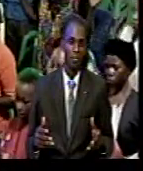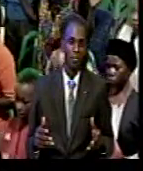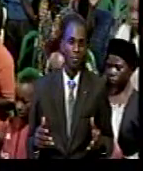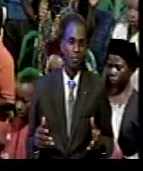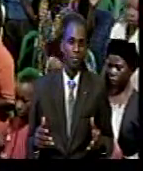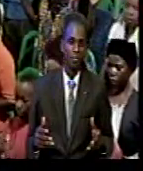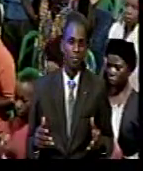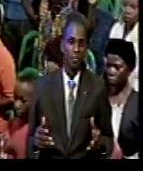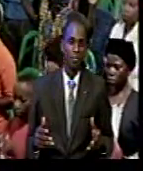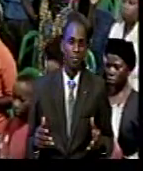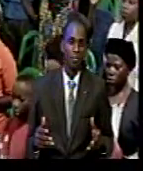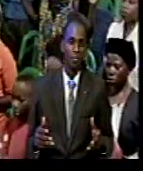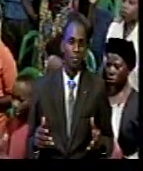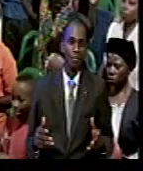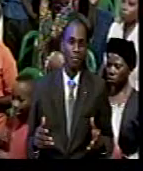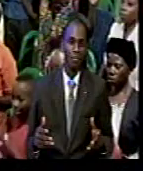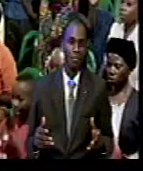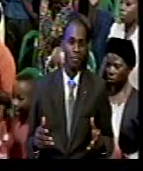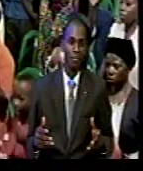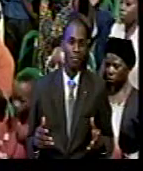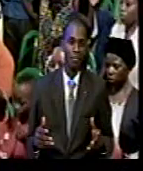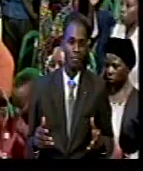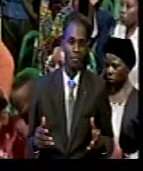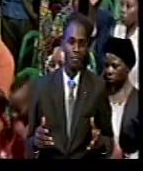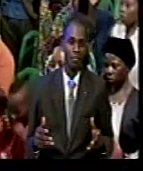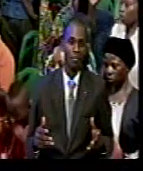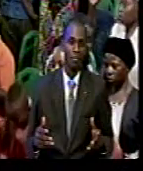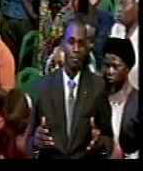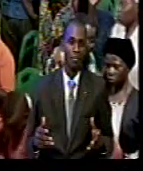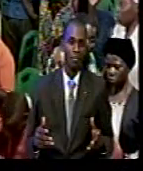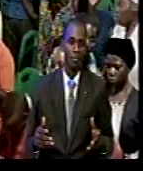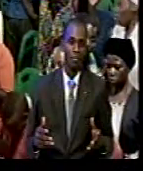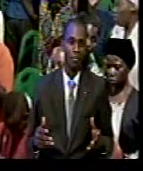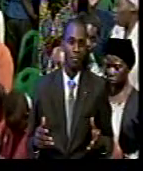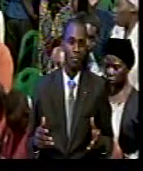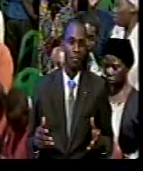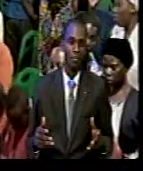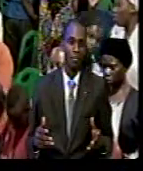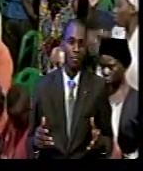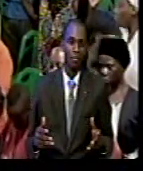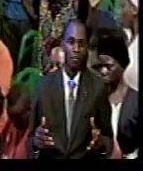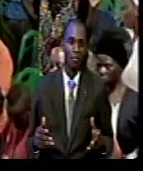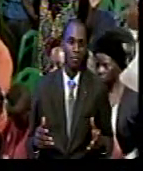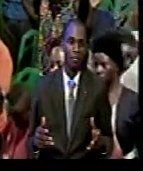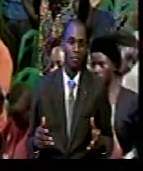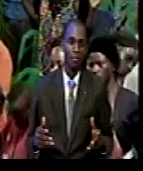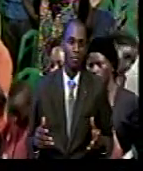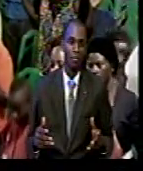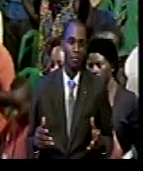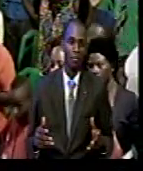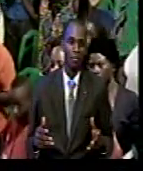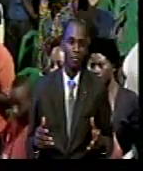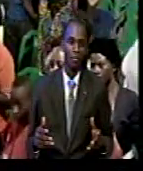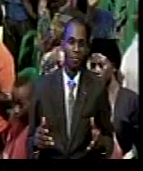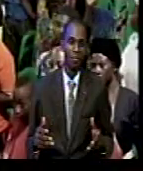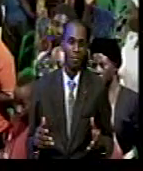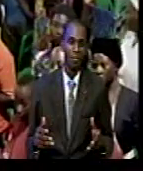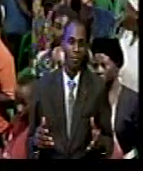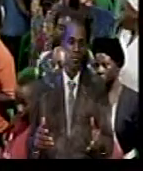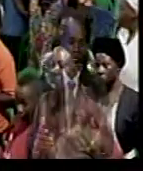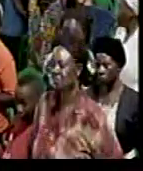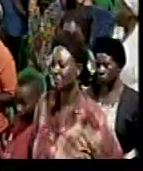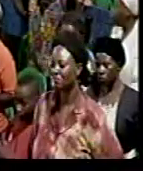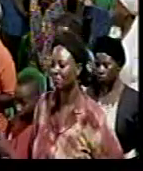name. 2 weeks ago, it had been raining cat and rat. But look at how you stopped everything. Glory be to your name,